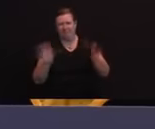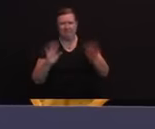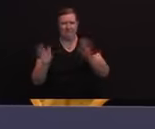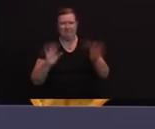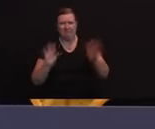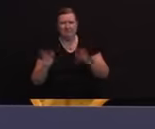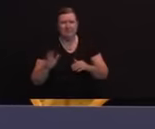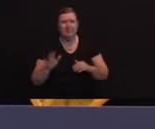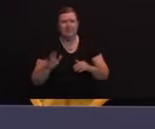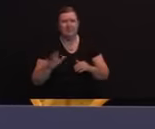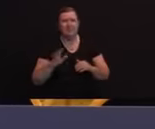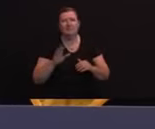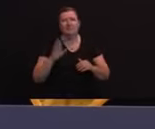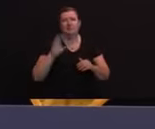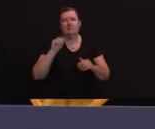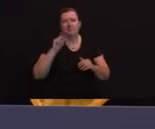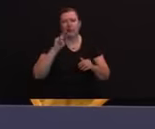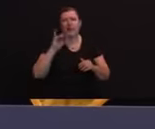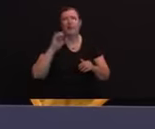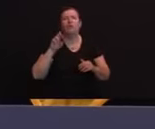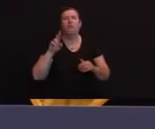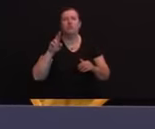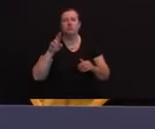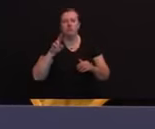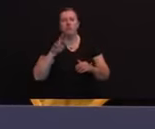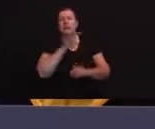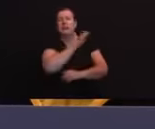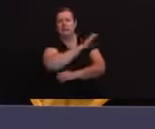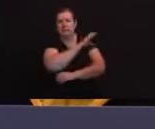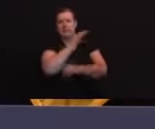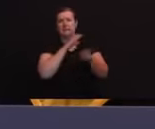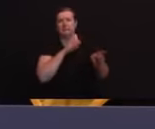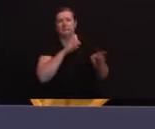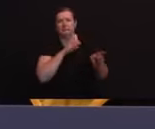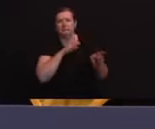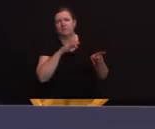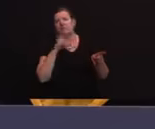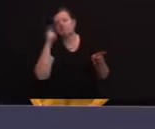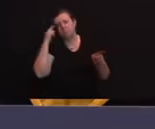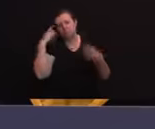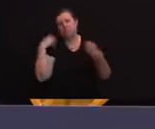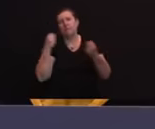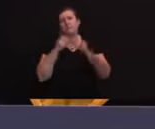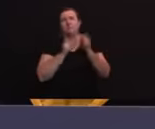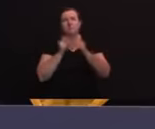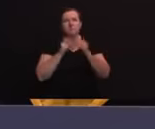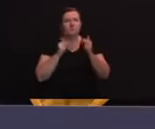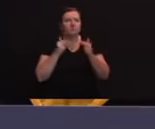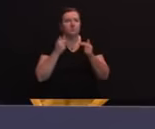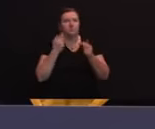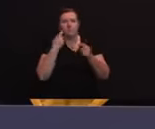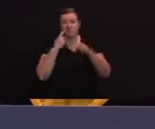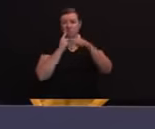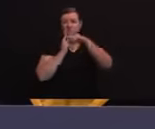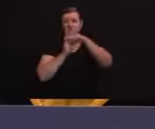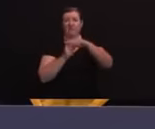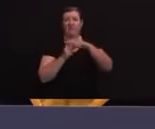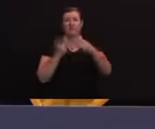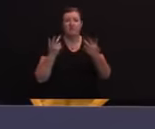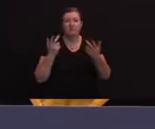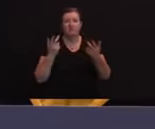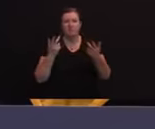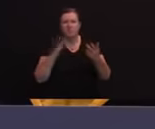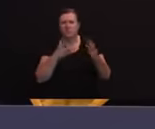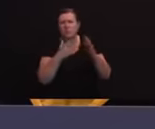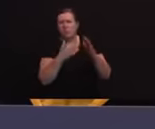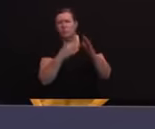testing and isolation protocols for mental health facilities, and do they differ from congregate living facilities like long-term care centers?